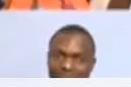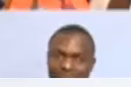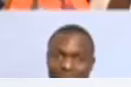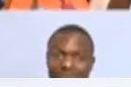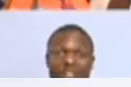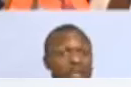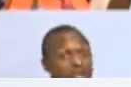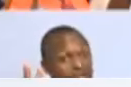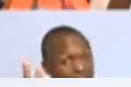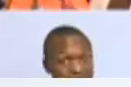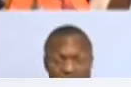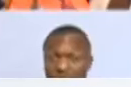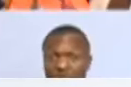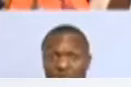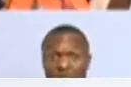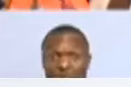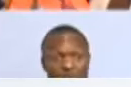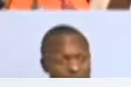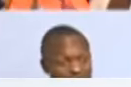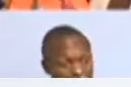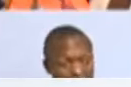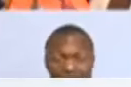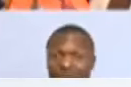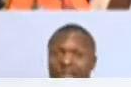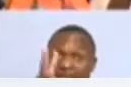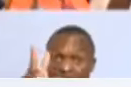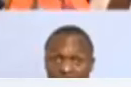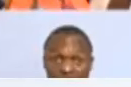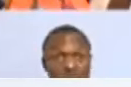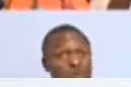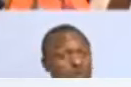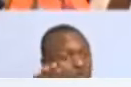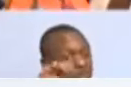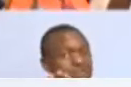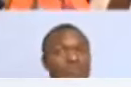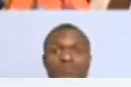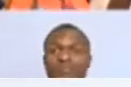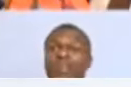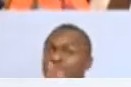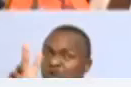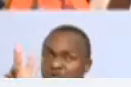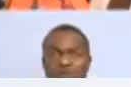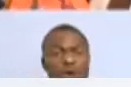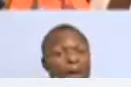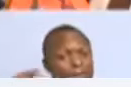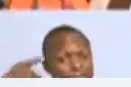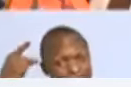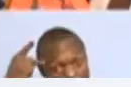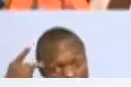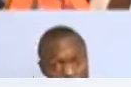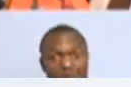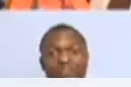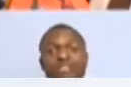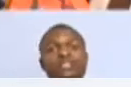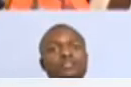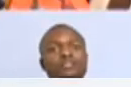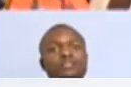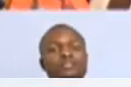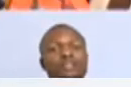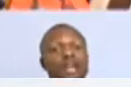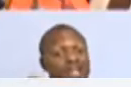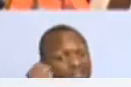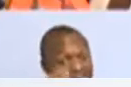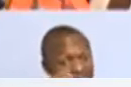no ethnicity, there is no religion, there is no political affiliation in the fight